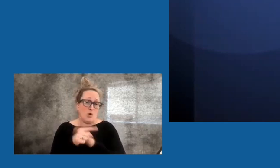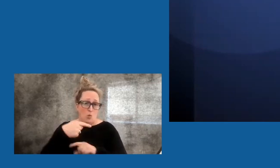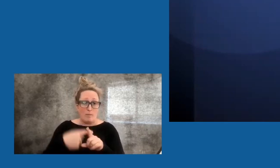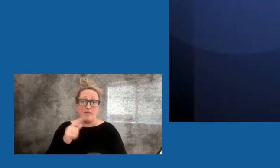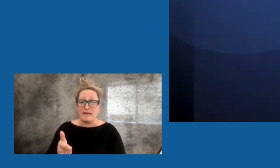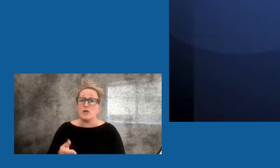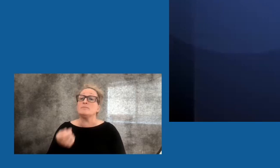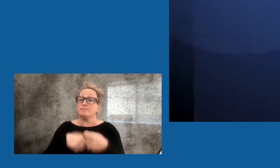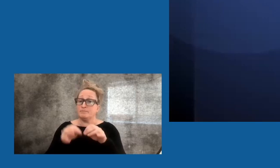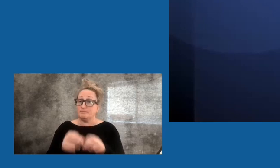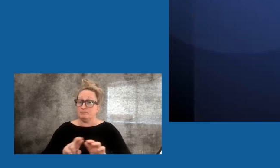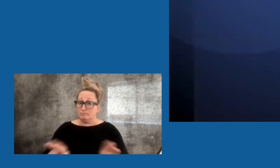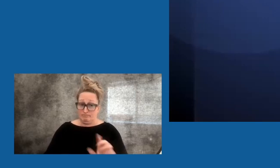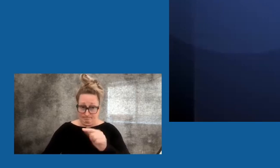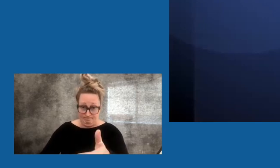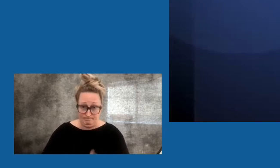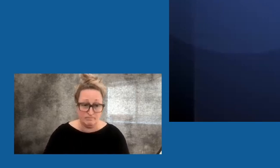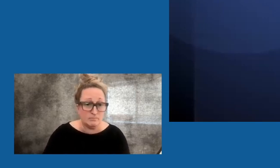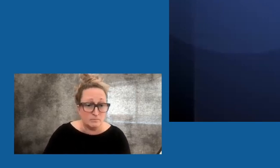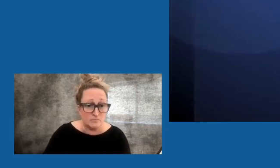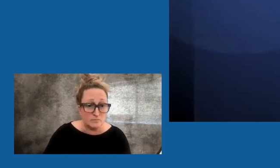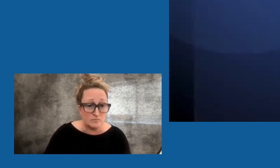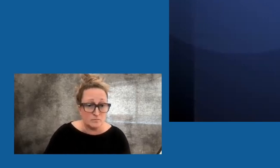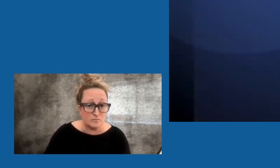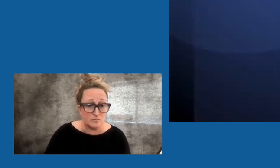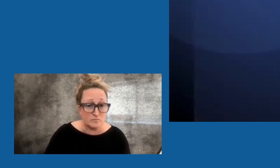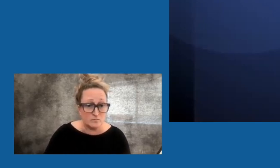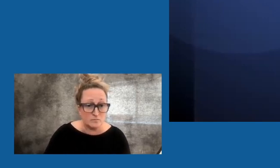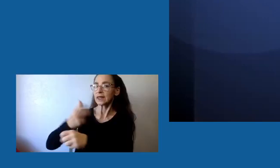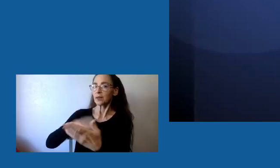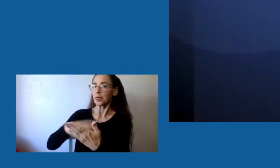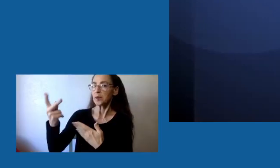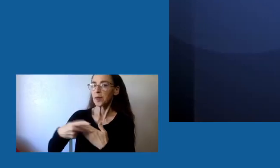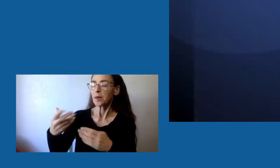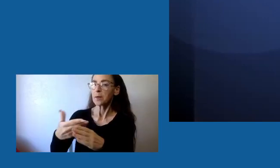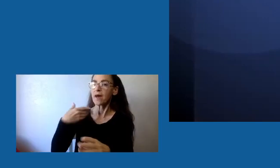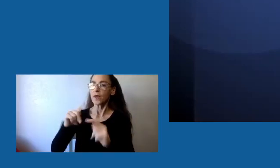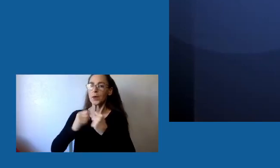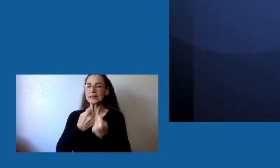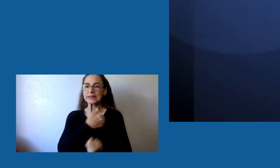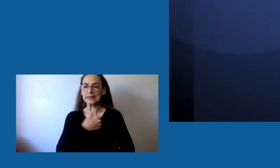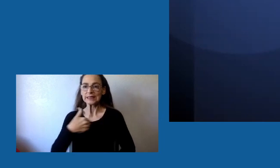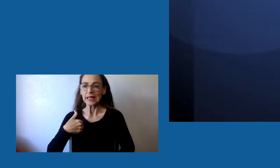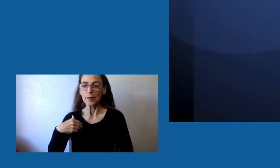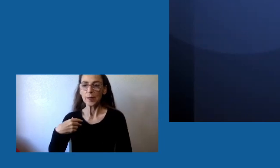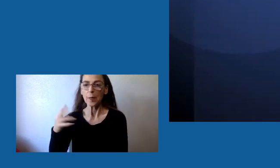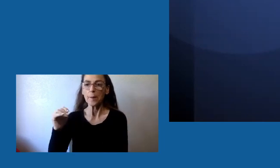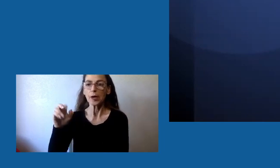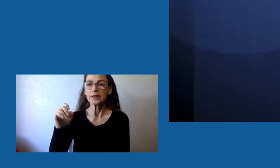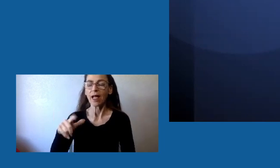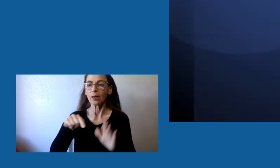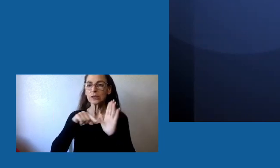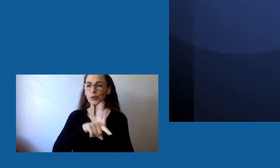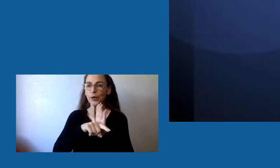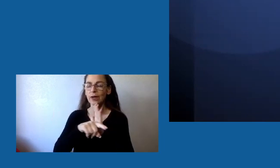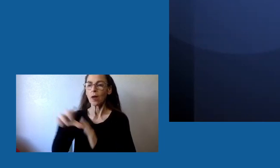later. 10 years after I started that program, my own former team member, Brandy Martell, was murdered